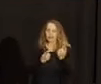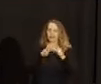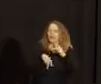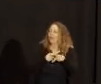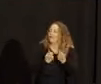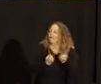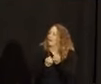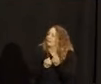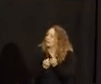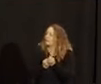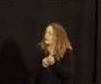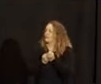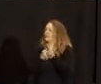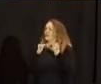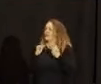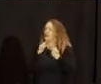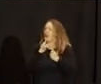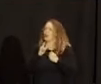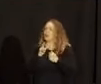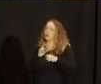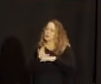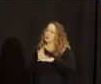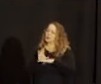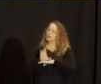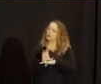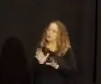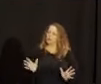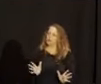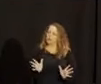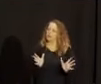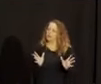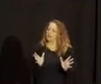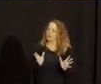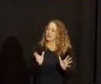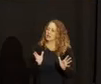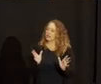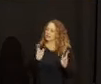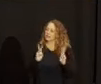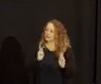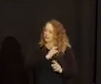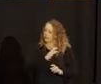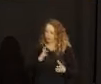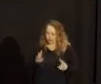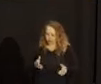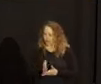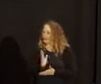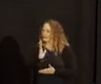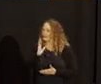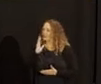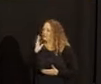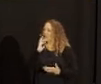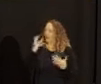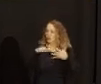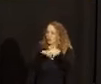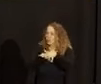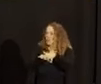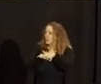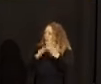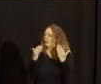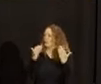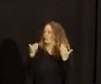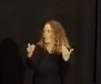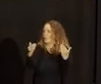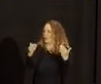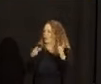advocacy that pushes civil rights movements and movements for inclusion forward.